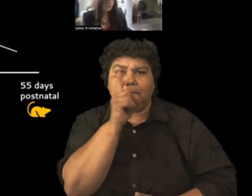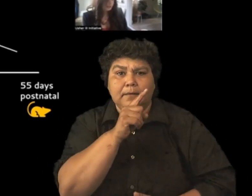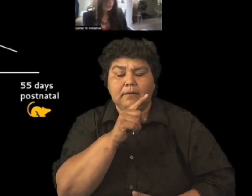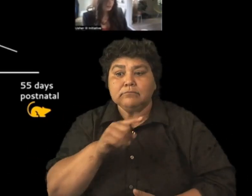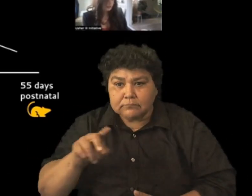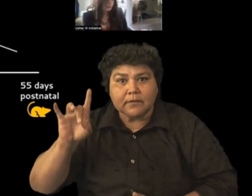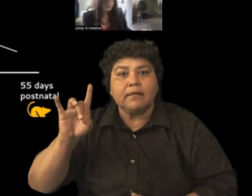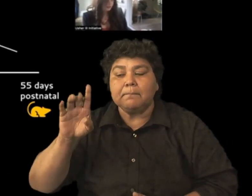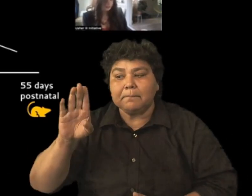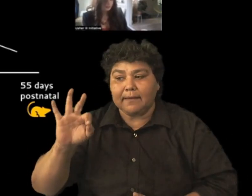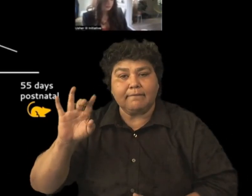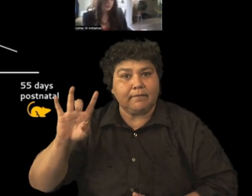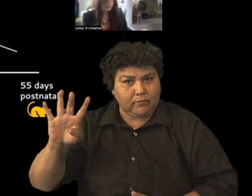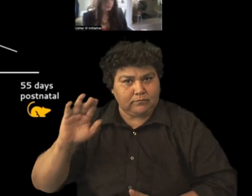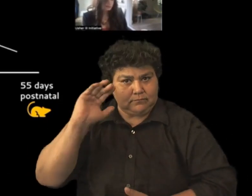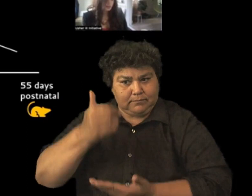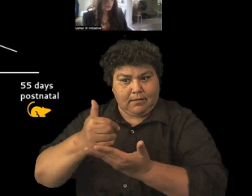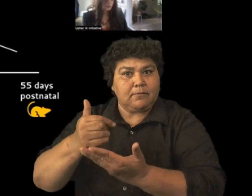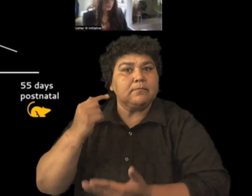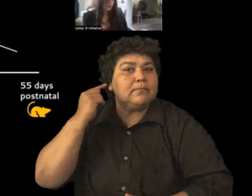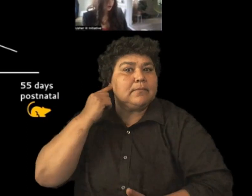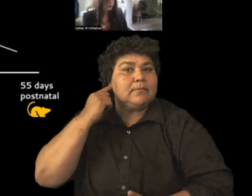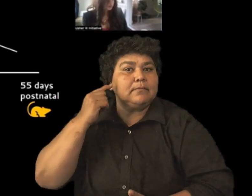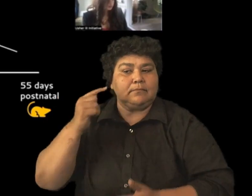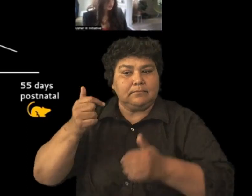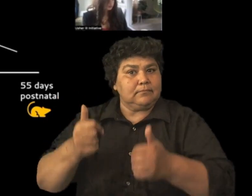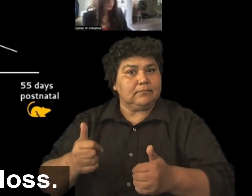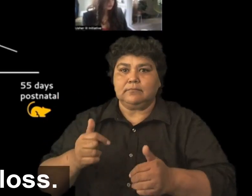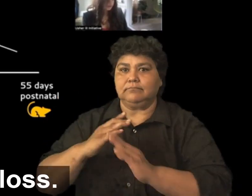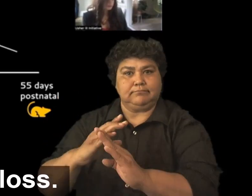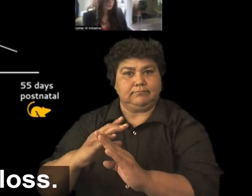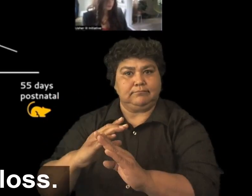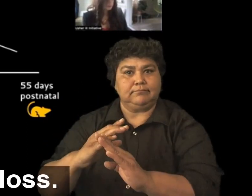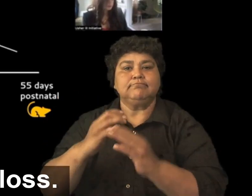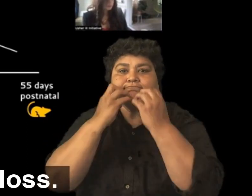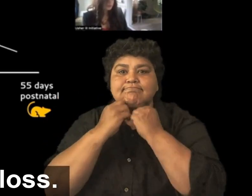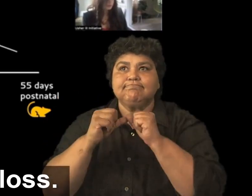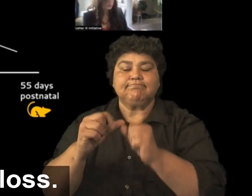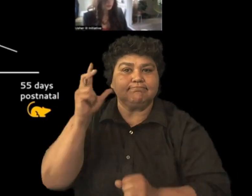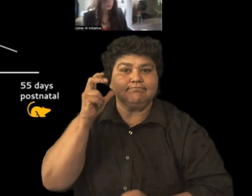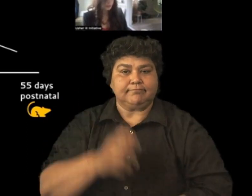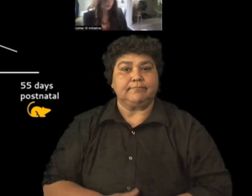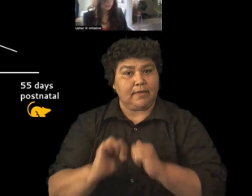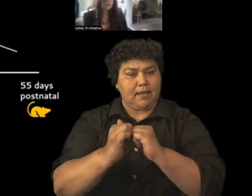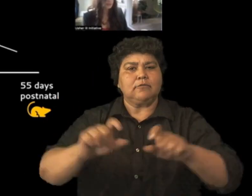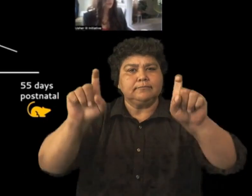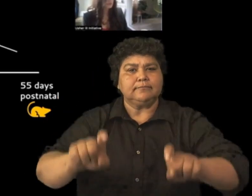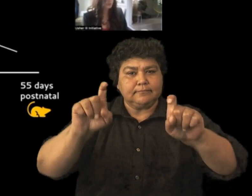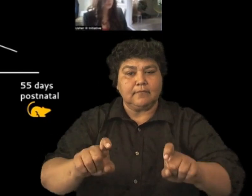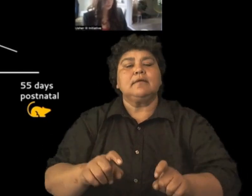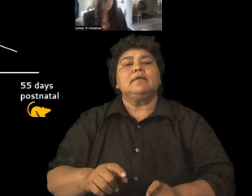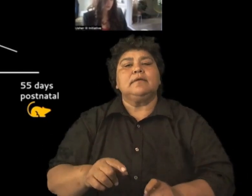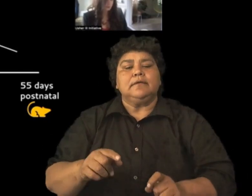To evaluate efficacy, hearing loss was measured using auditory evoked brain responses in transgenic mice